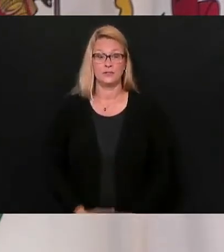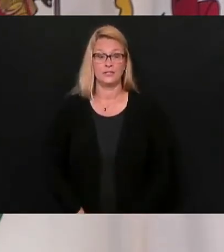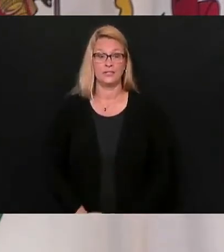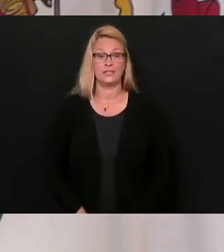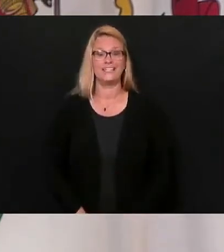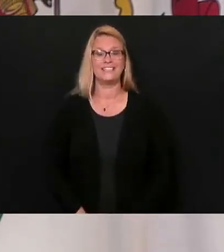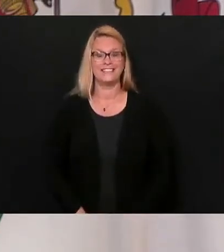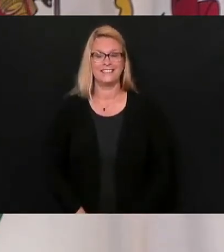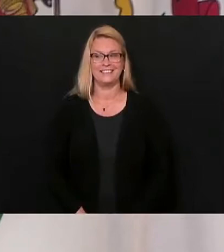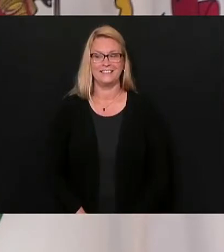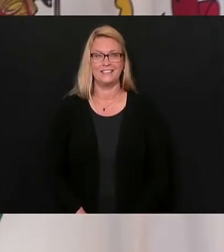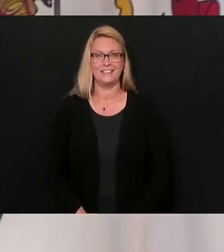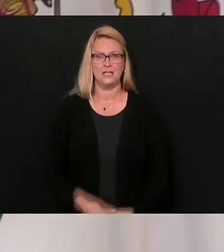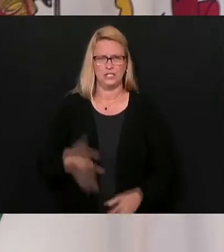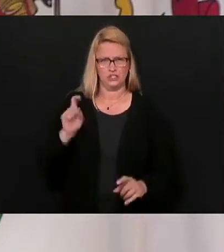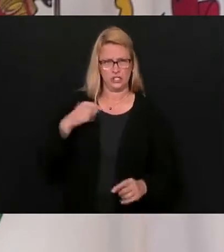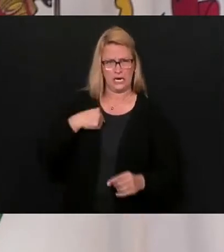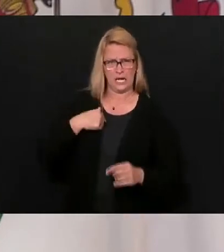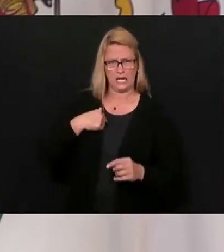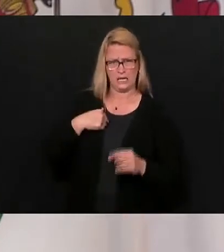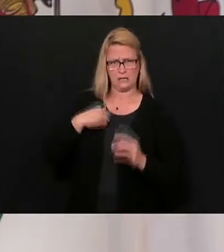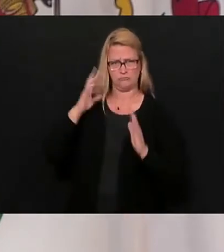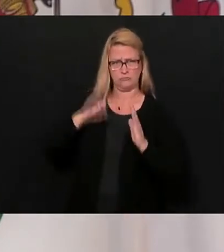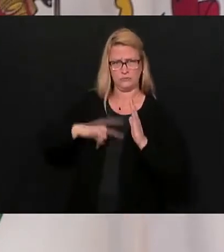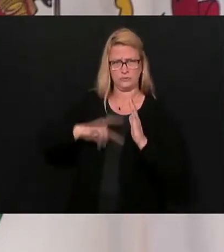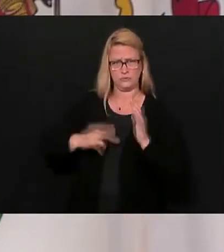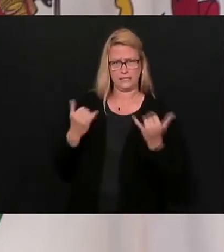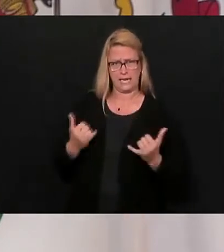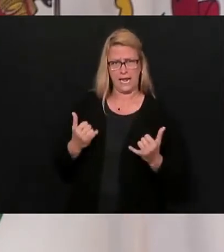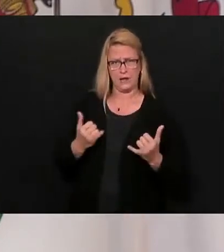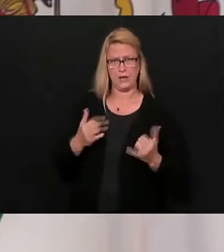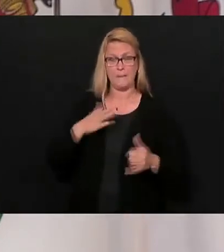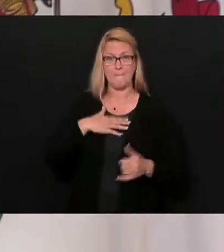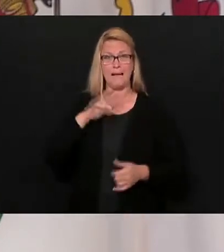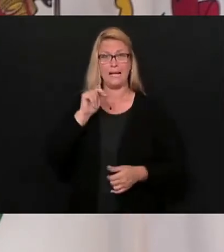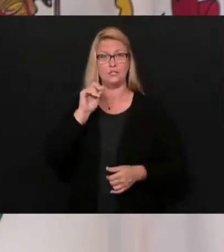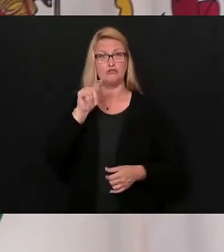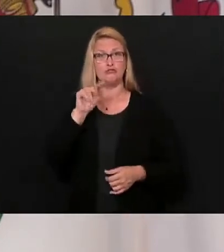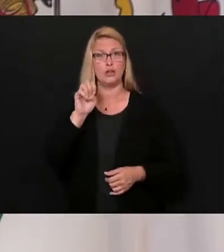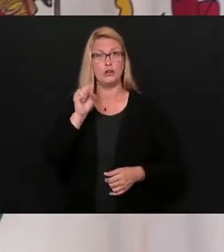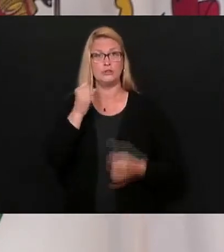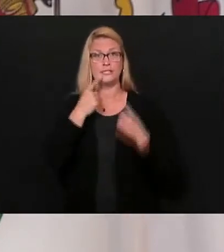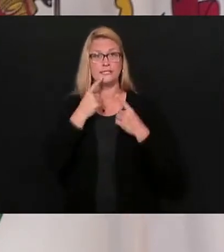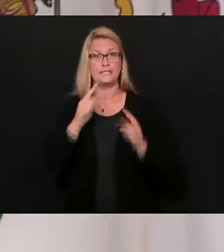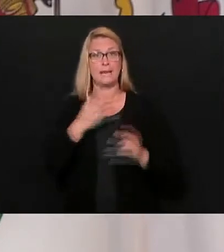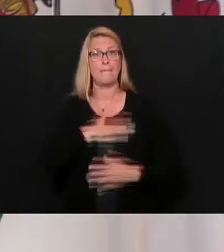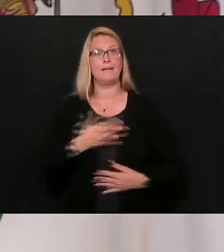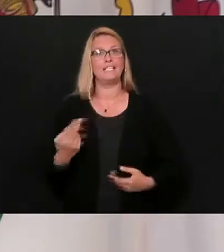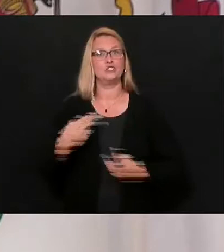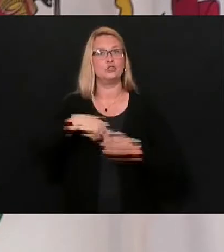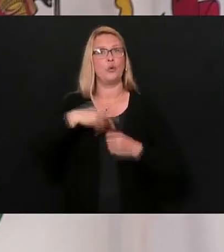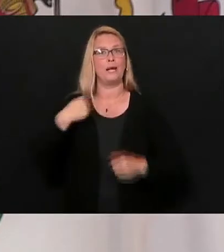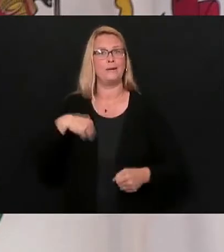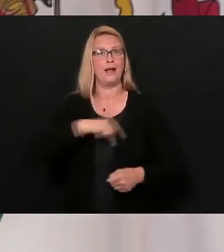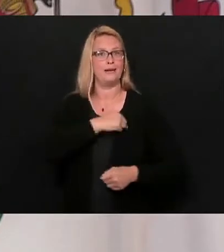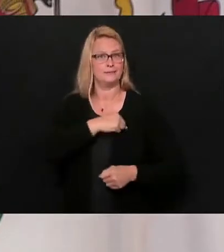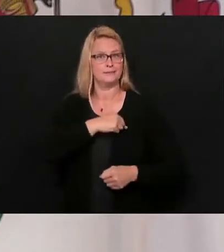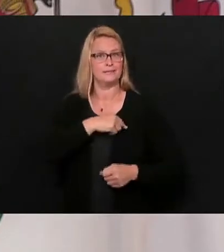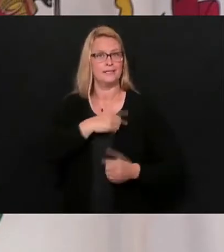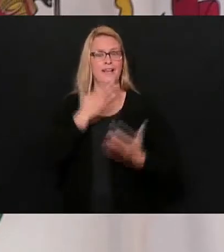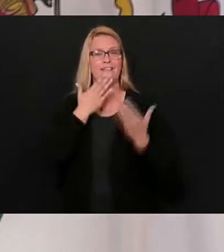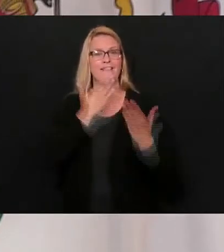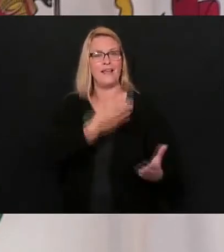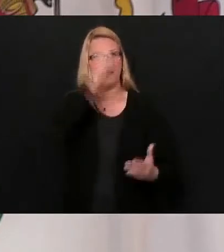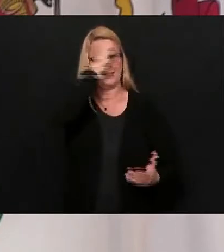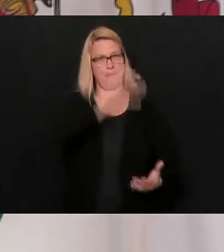Okay, well, I just, you know, my notes here say, please join me on this Veterans Day in thanking the men